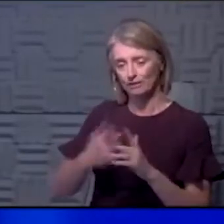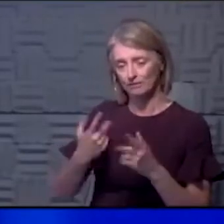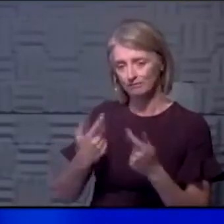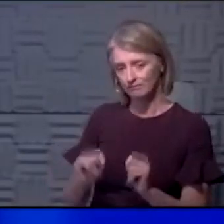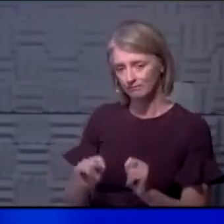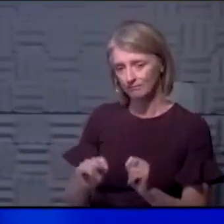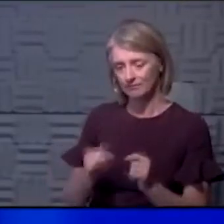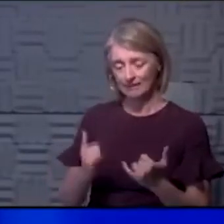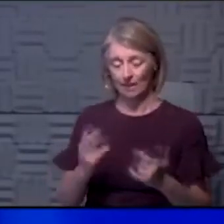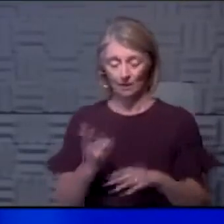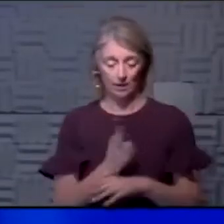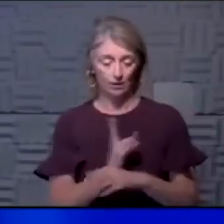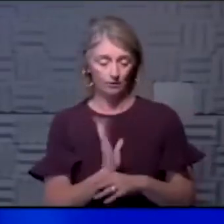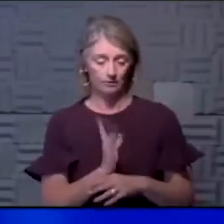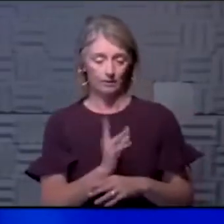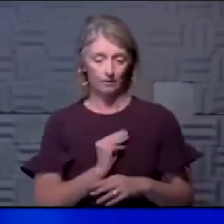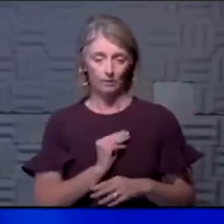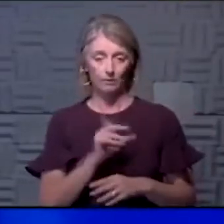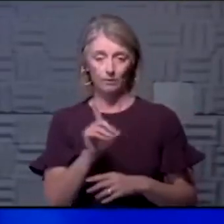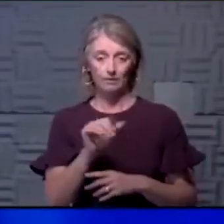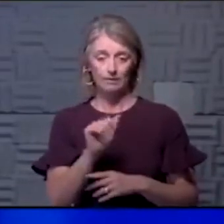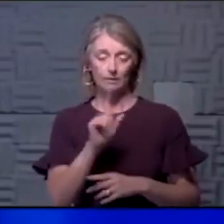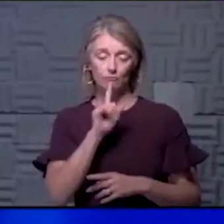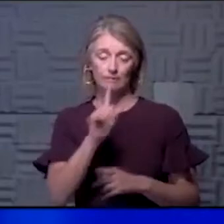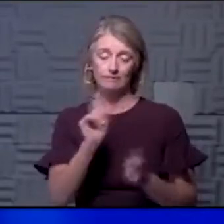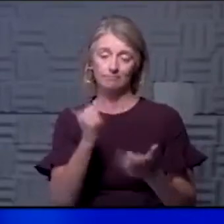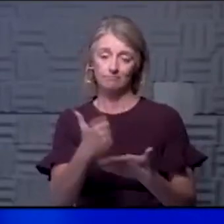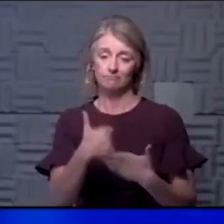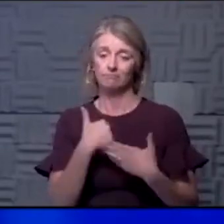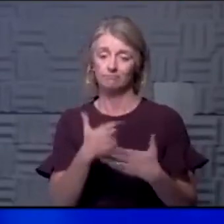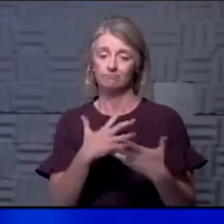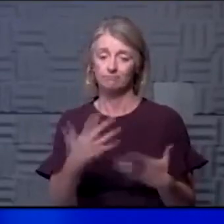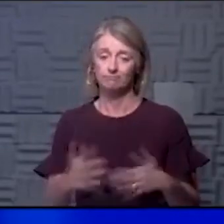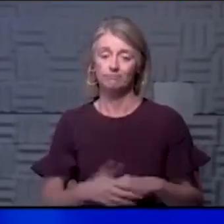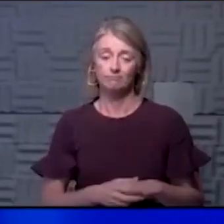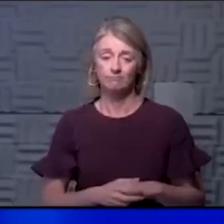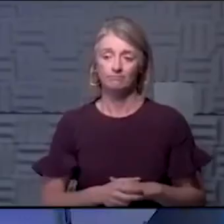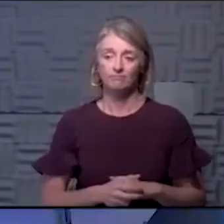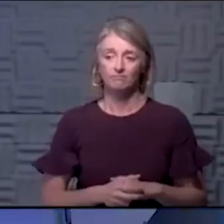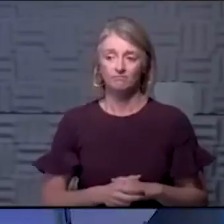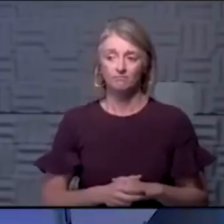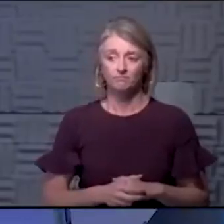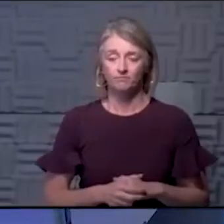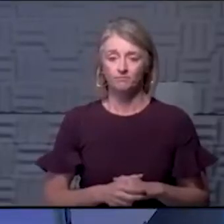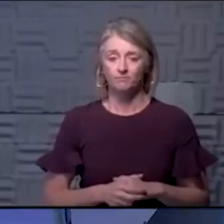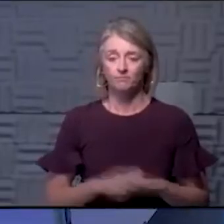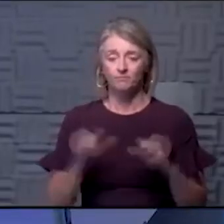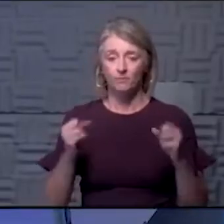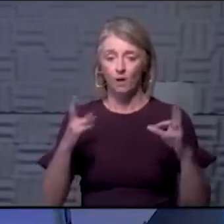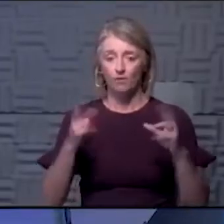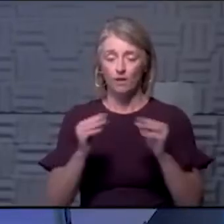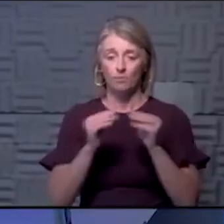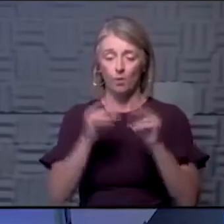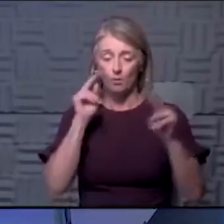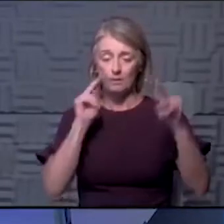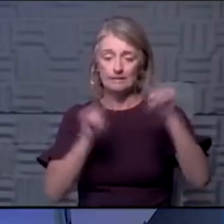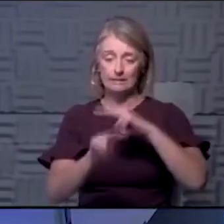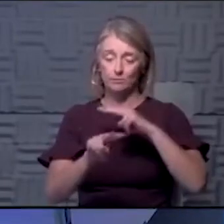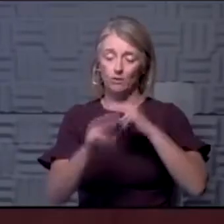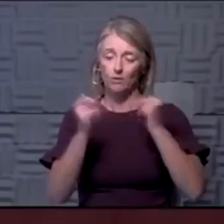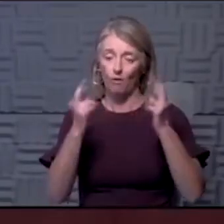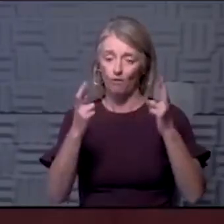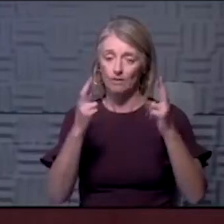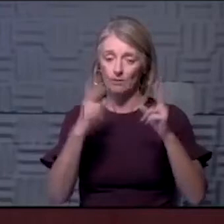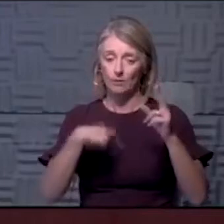we can use our own data, and I think that makes a world of difference for how we think this is going to act. I think hopefully a much more predictable